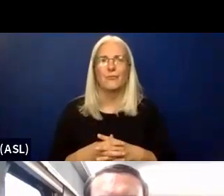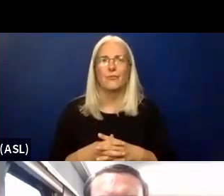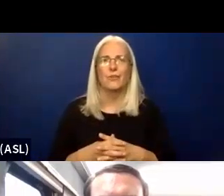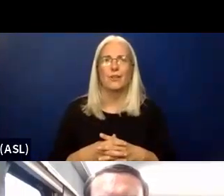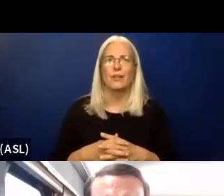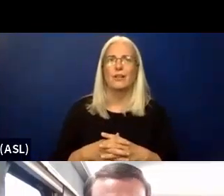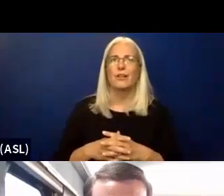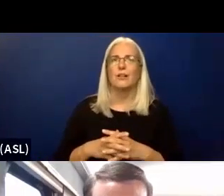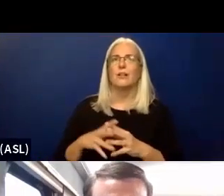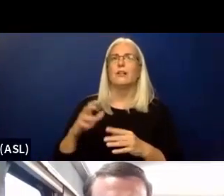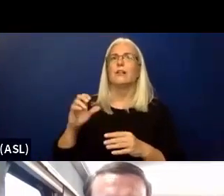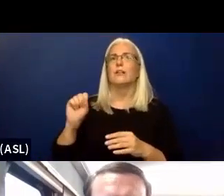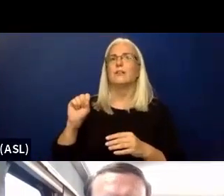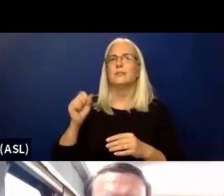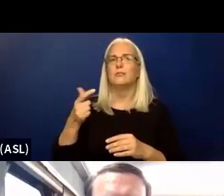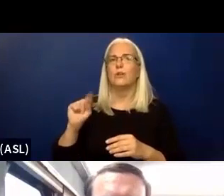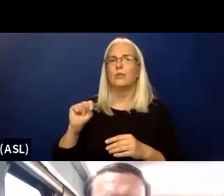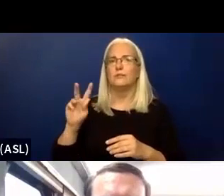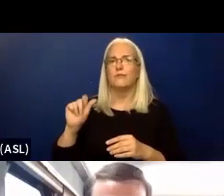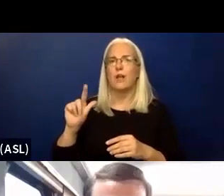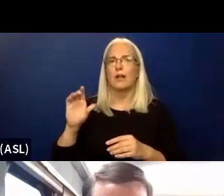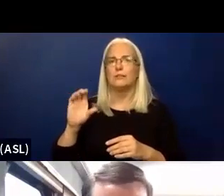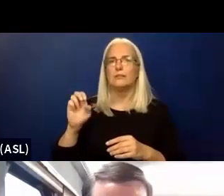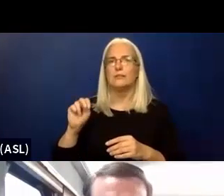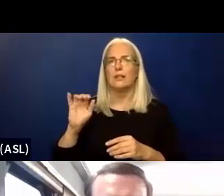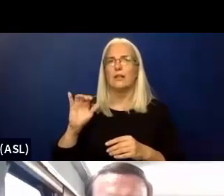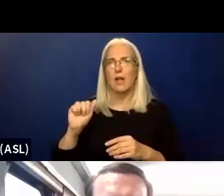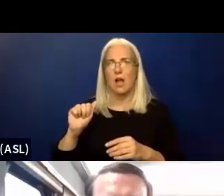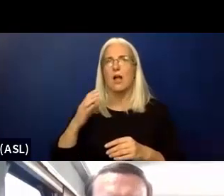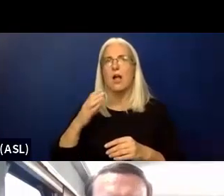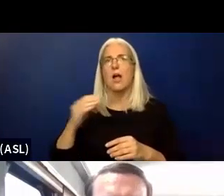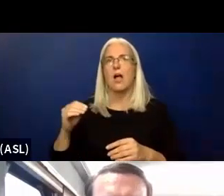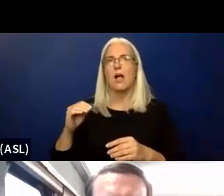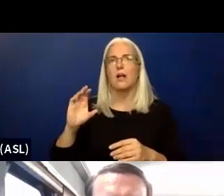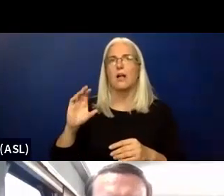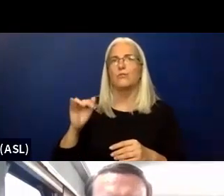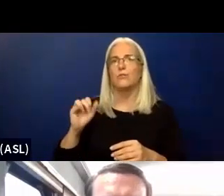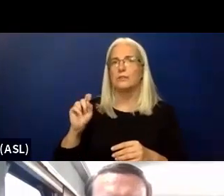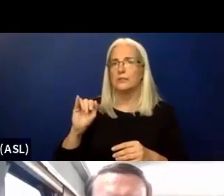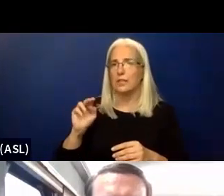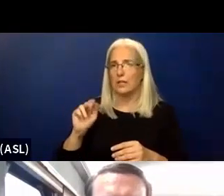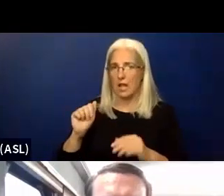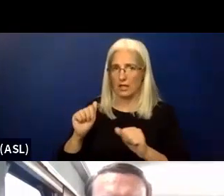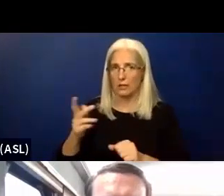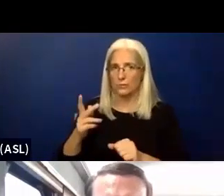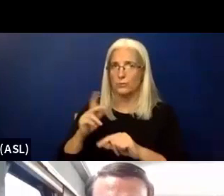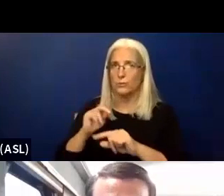Sergeant Valencia or Christina, do you have an update on how many residents are still under